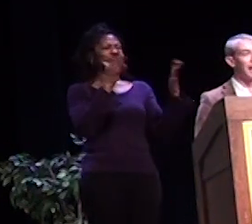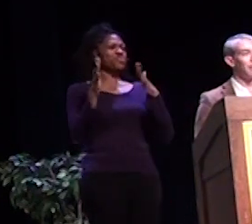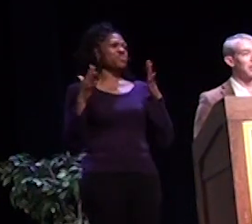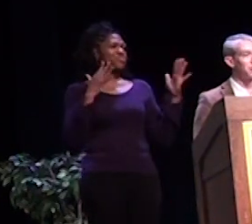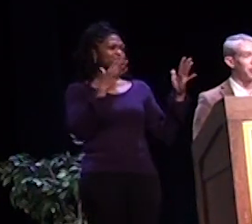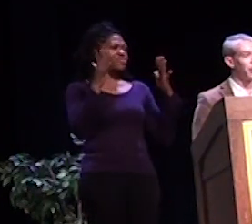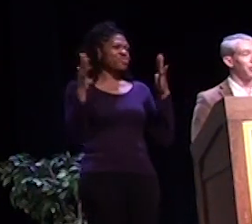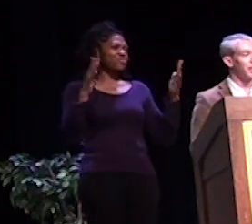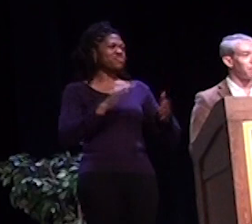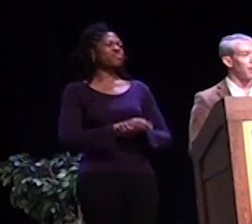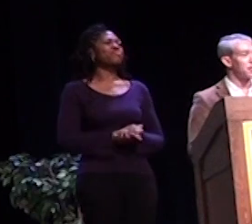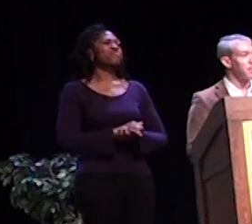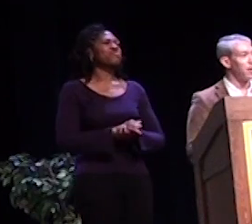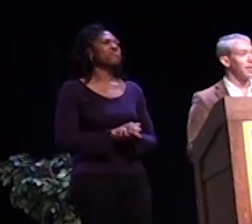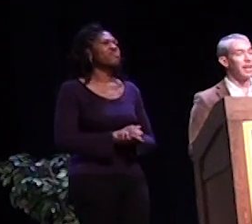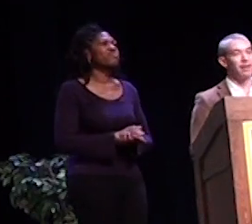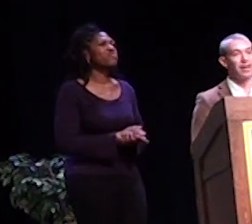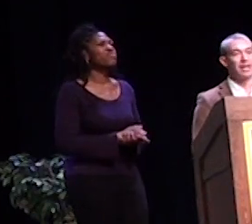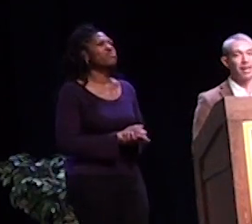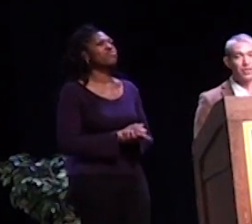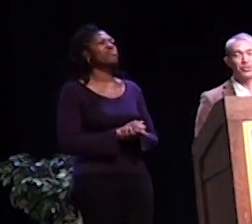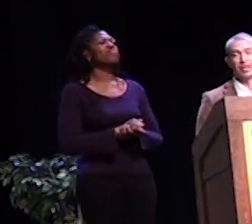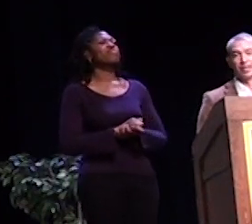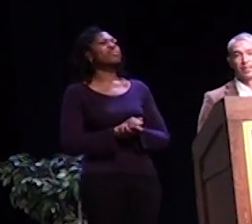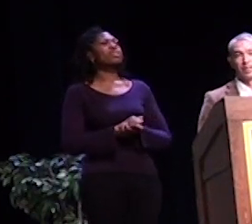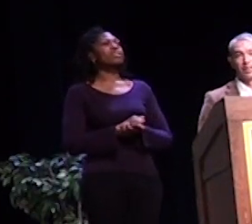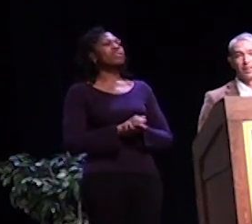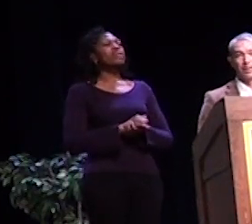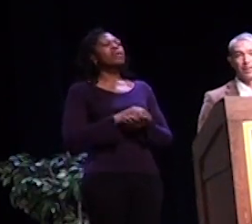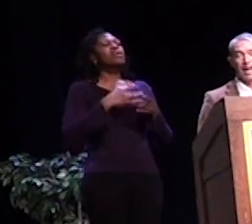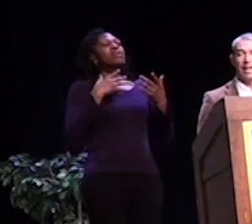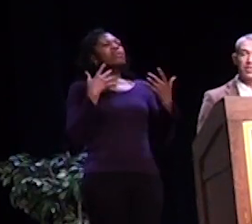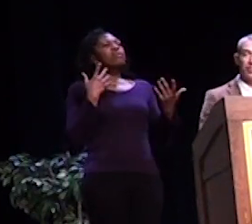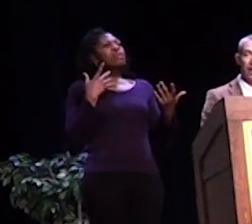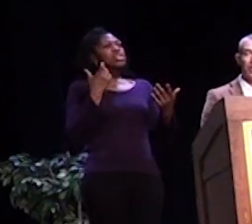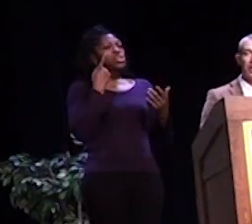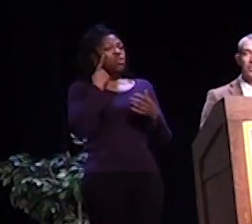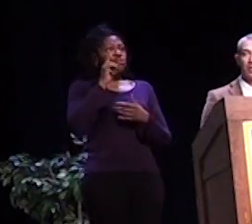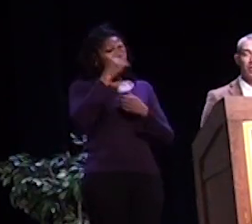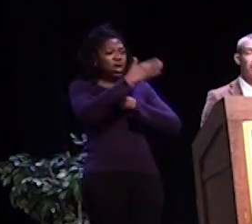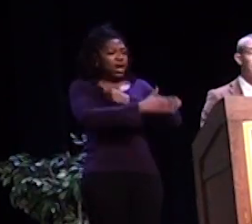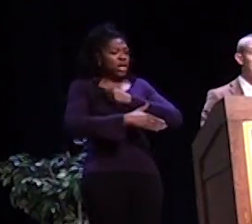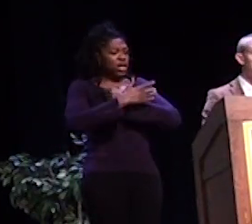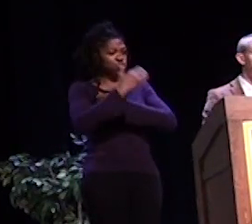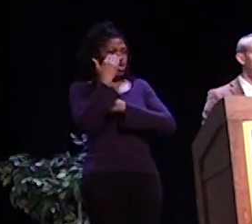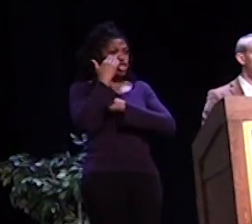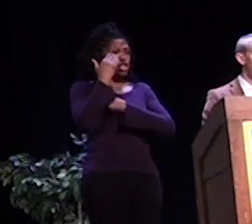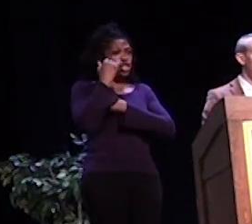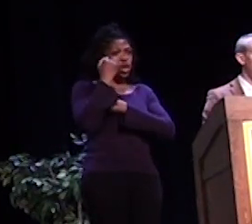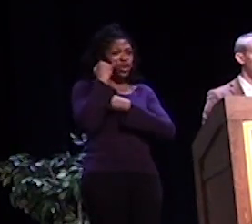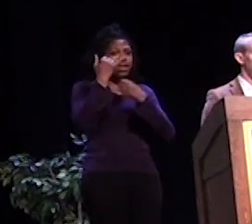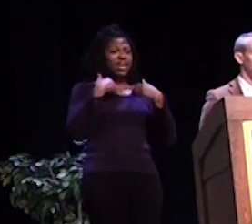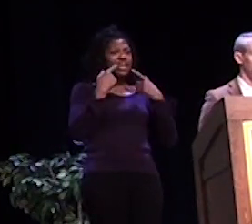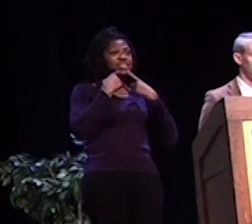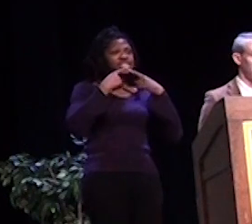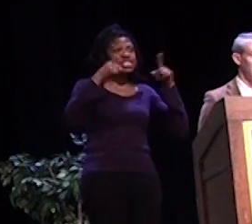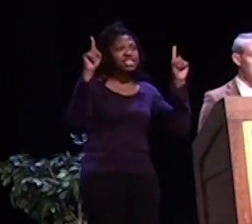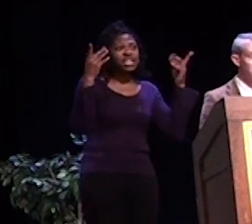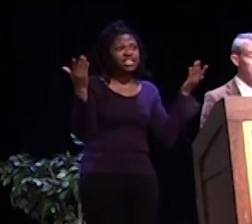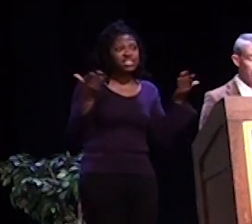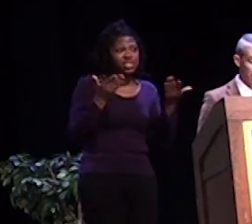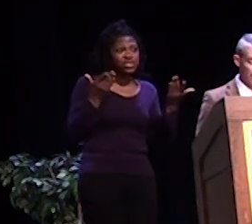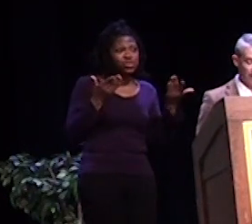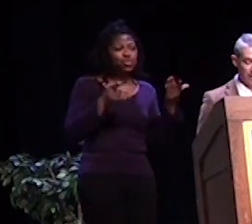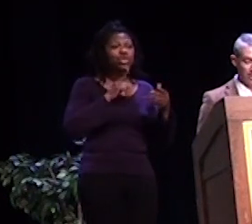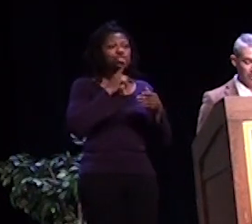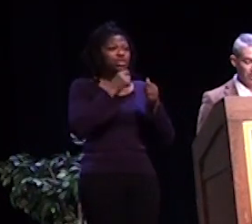The economic security and prosperity of a country at its foundation is based in housing, and